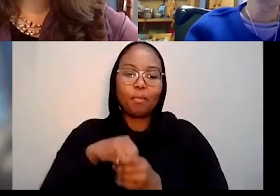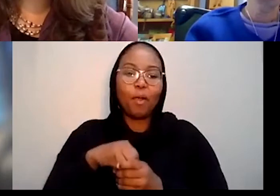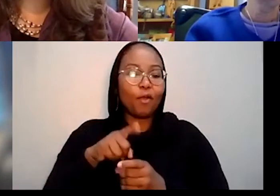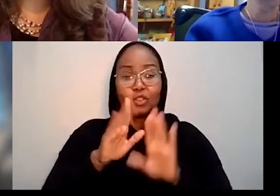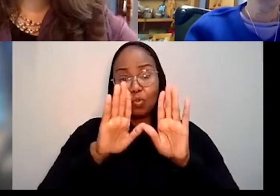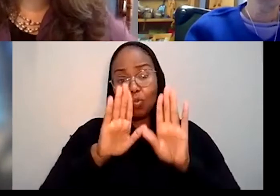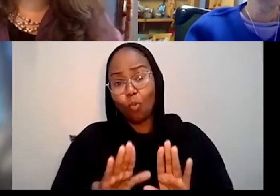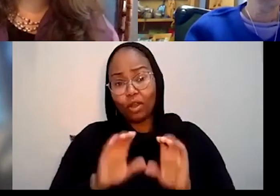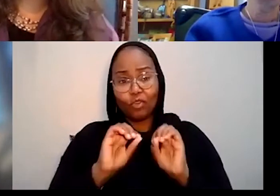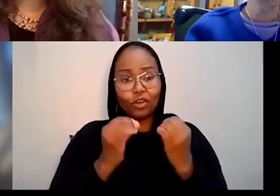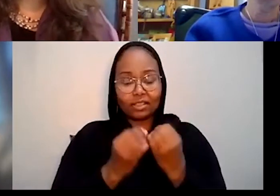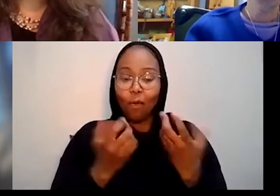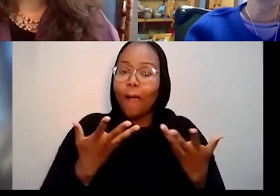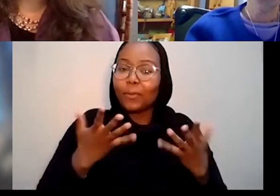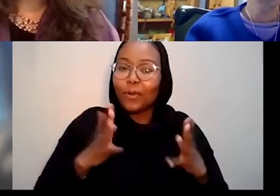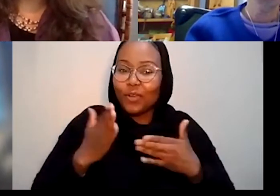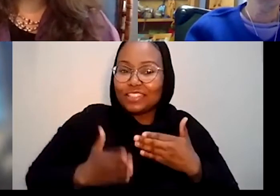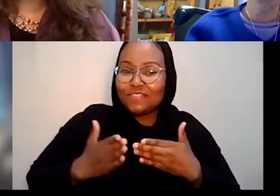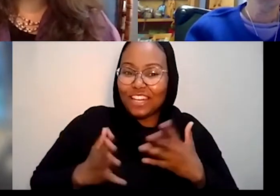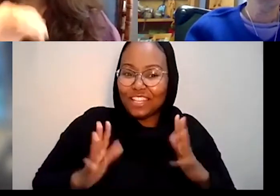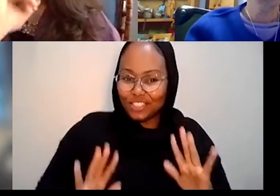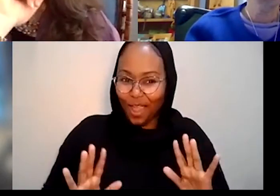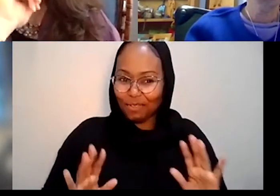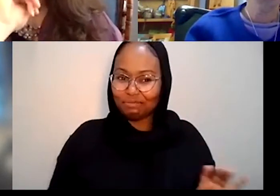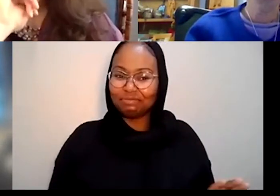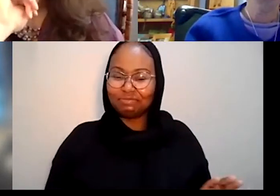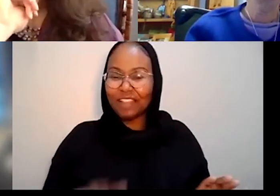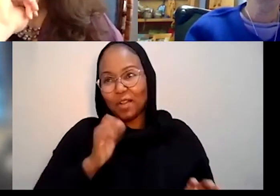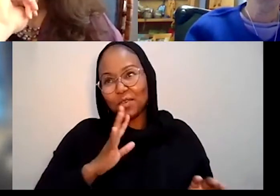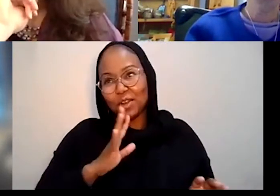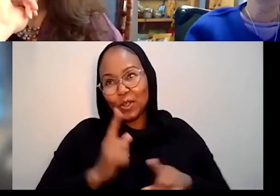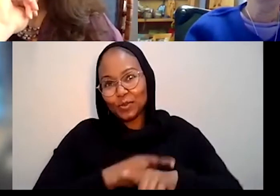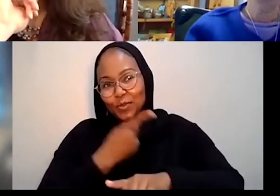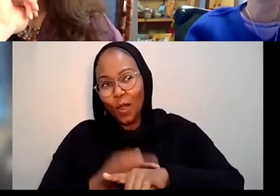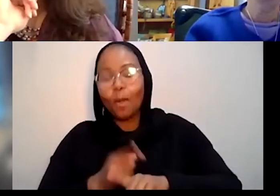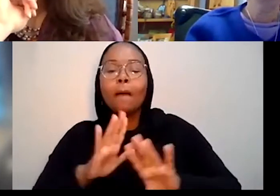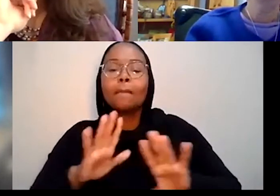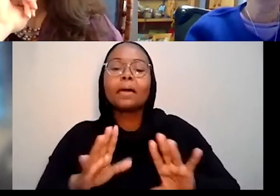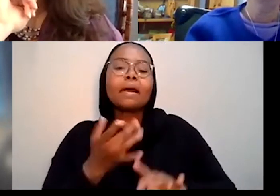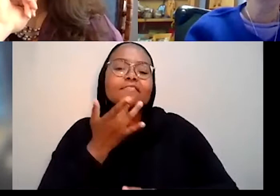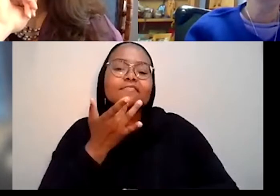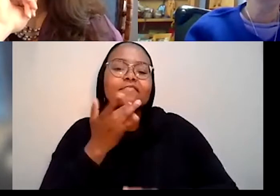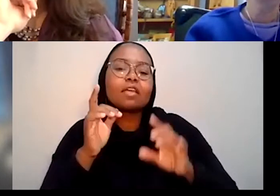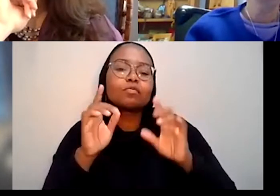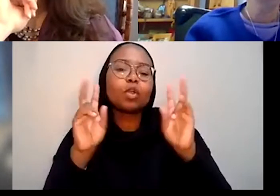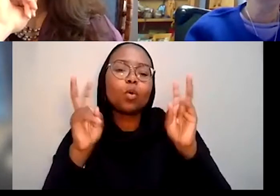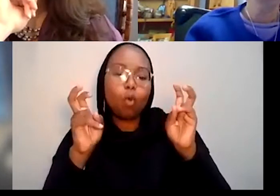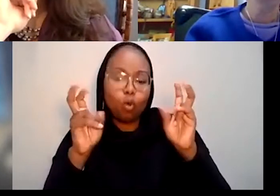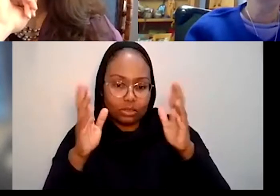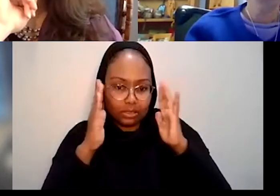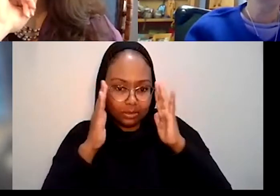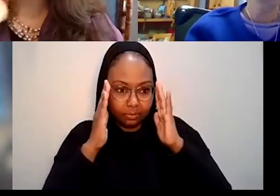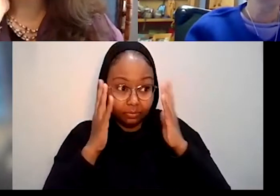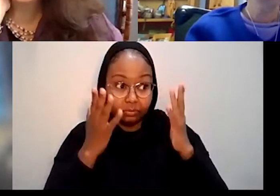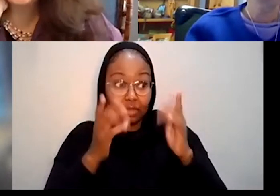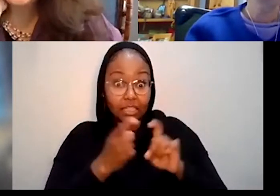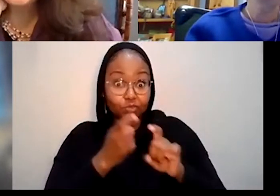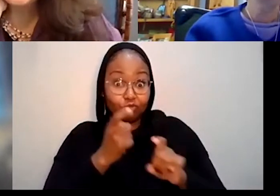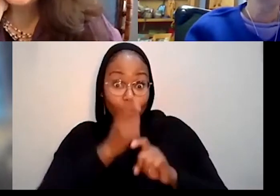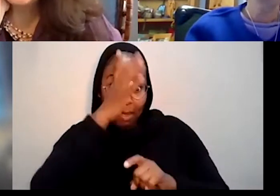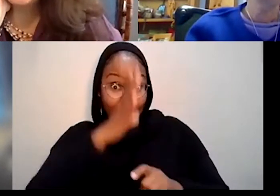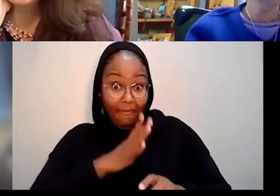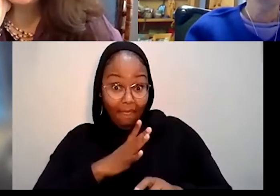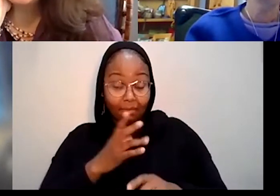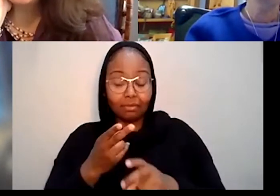want to speak for too long. I'm going to give you my favorite quote. And my favorite quote is actually by a man. His name